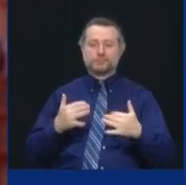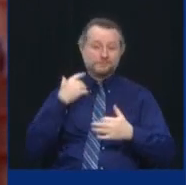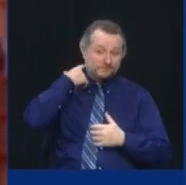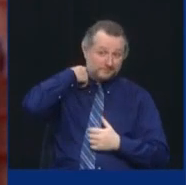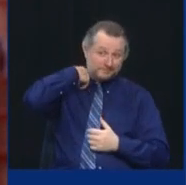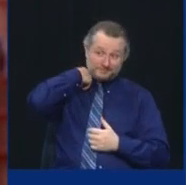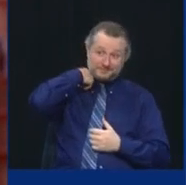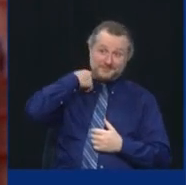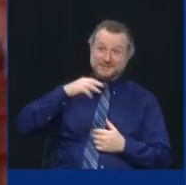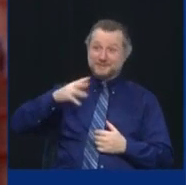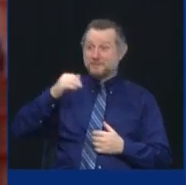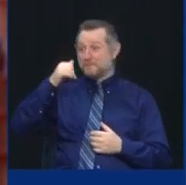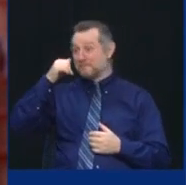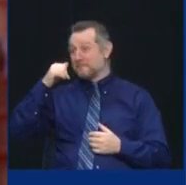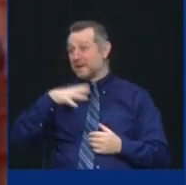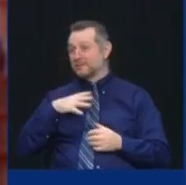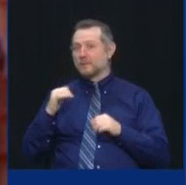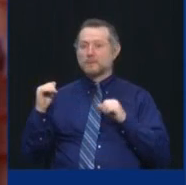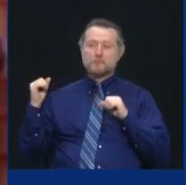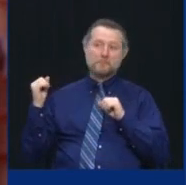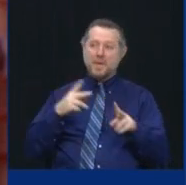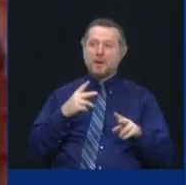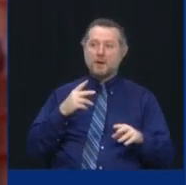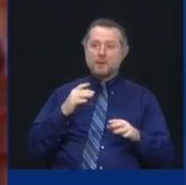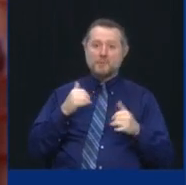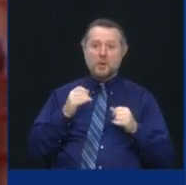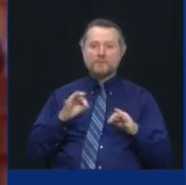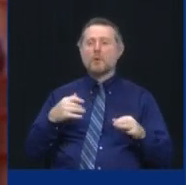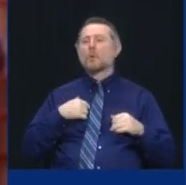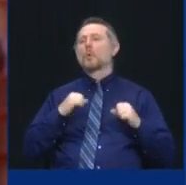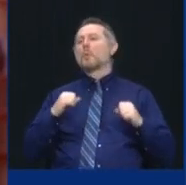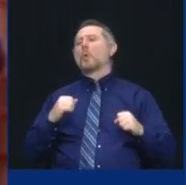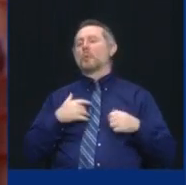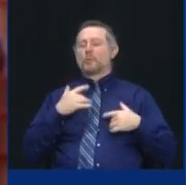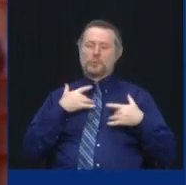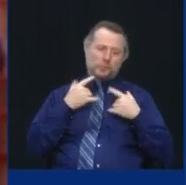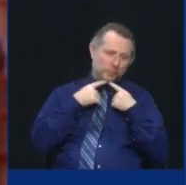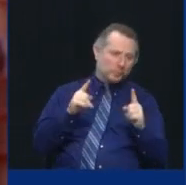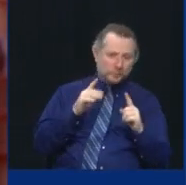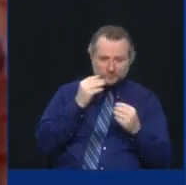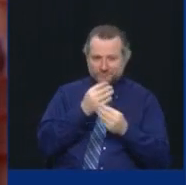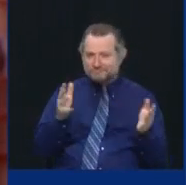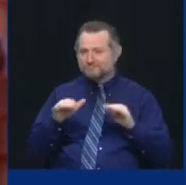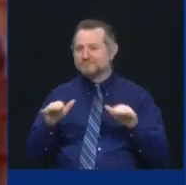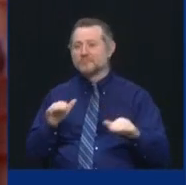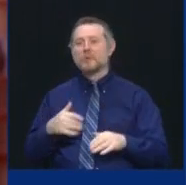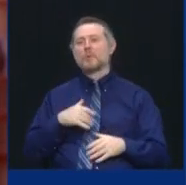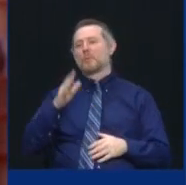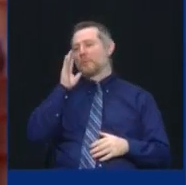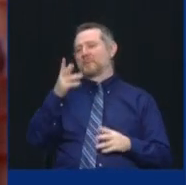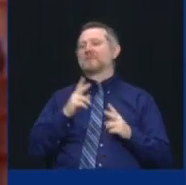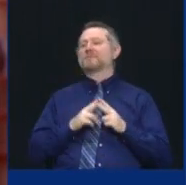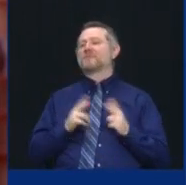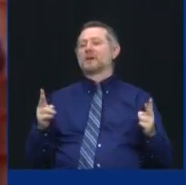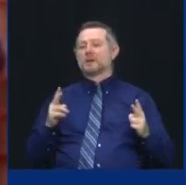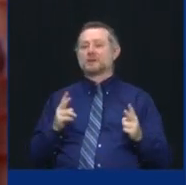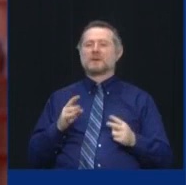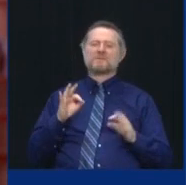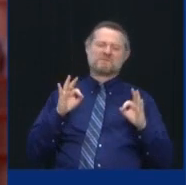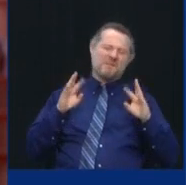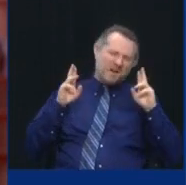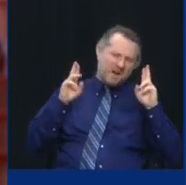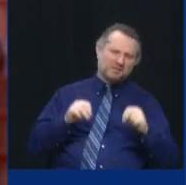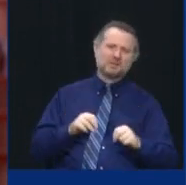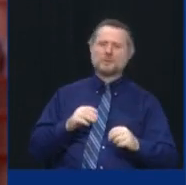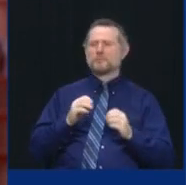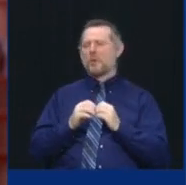playoffs, so we're going to be even better. And it's going to be so much fun and so loud